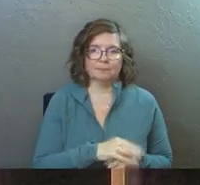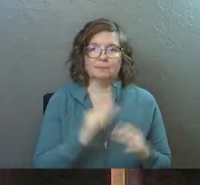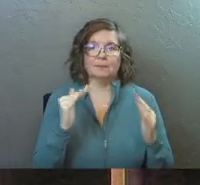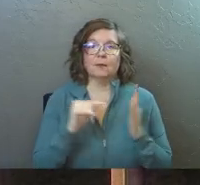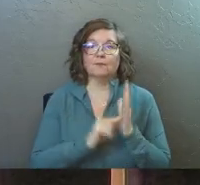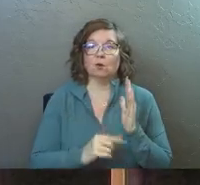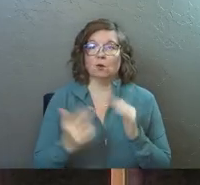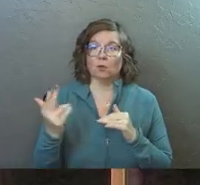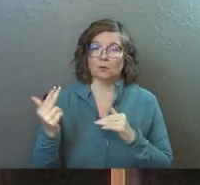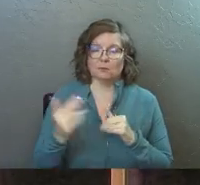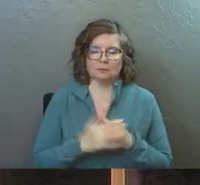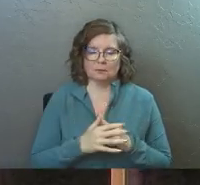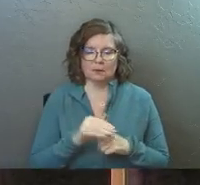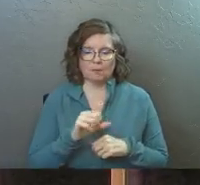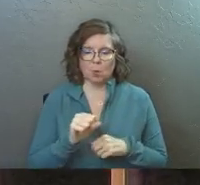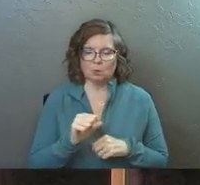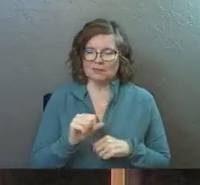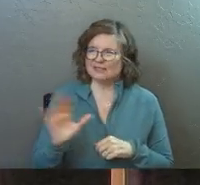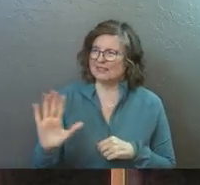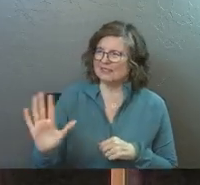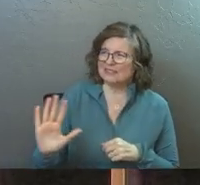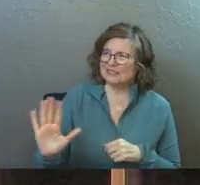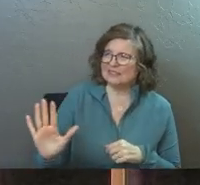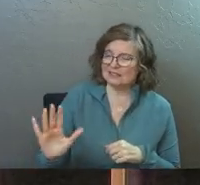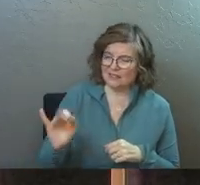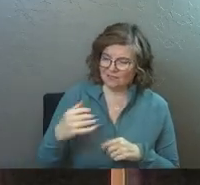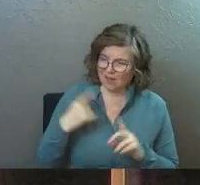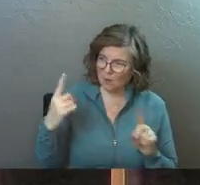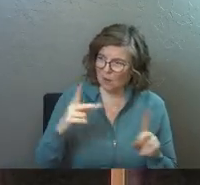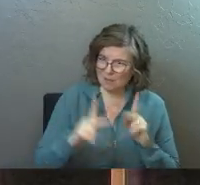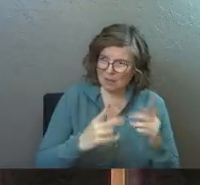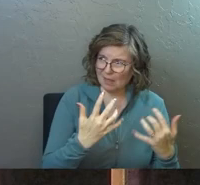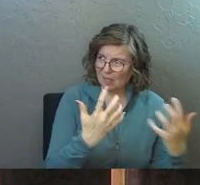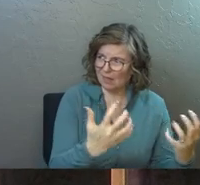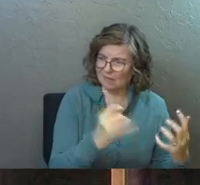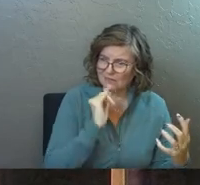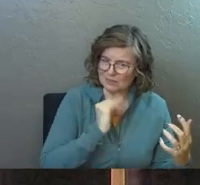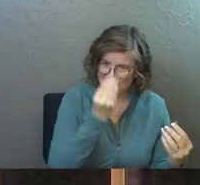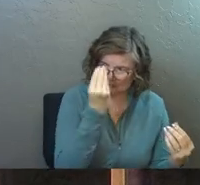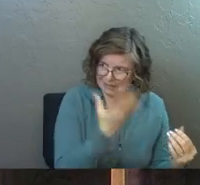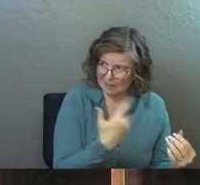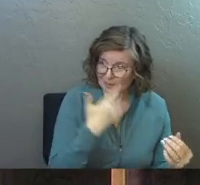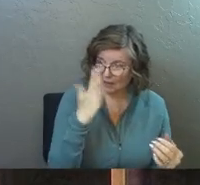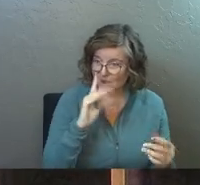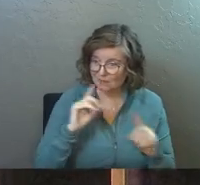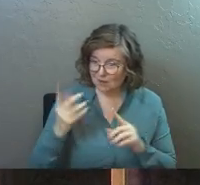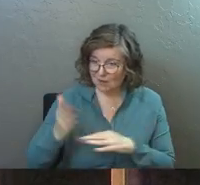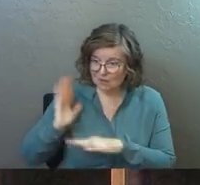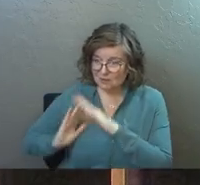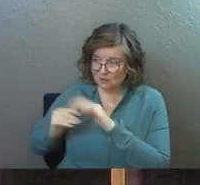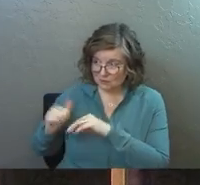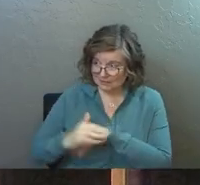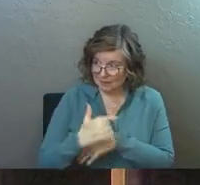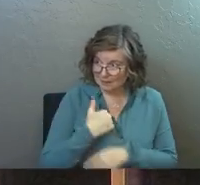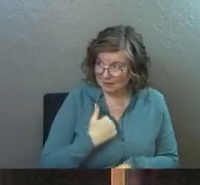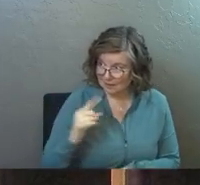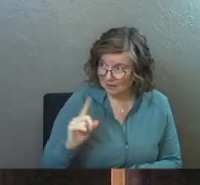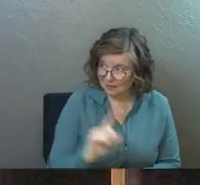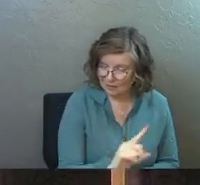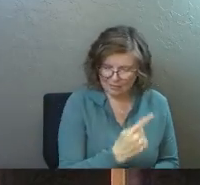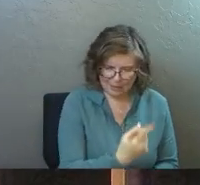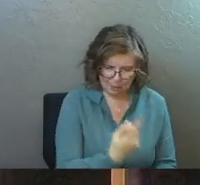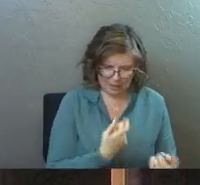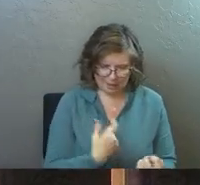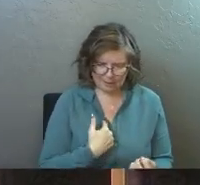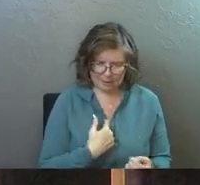Verse 13, but Moses protested, if I go to the people of Israel and tell them the God of your ancestors has sent me to you, they